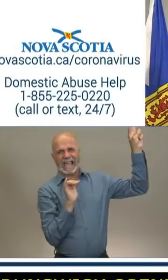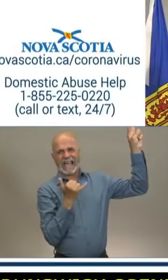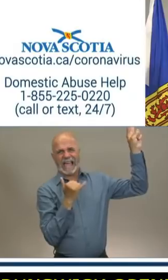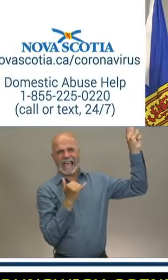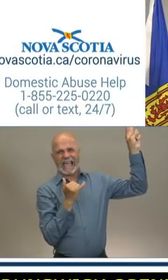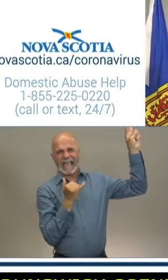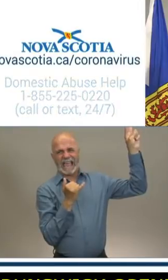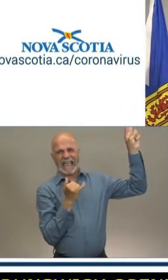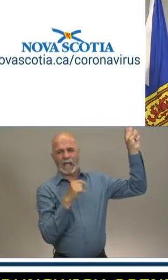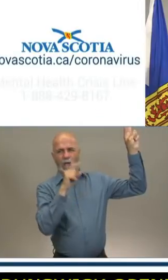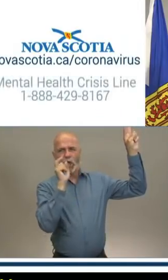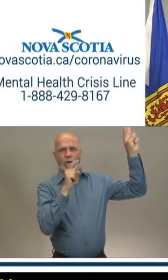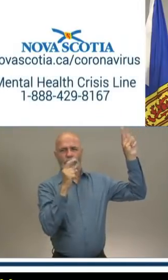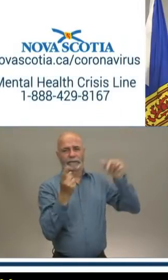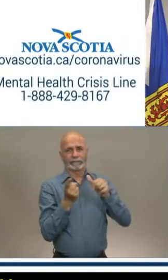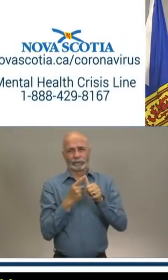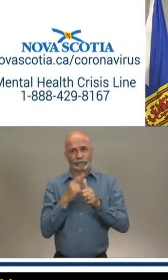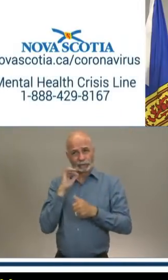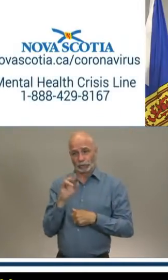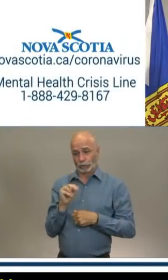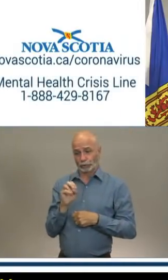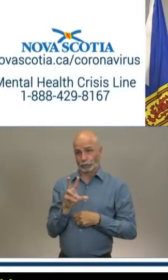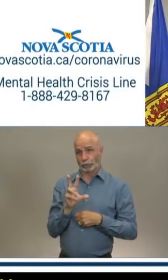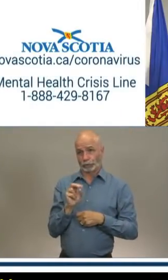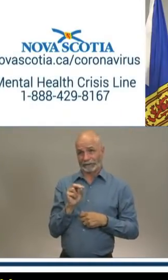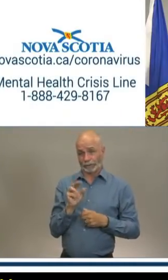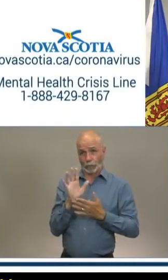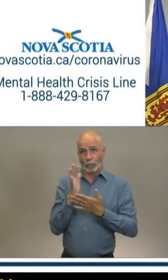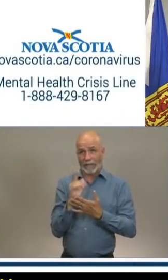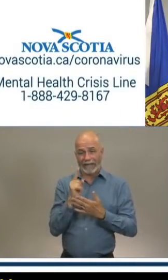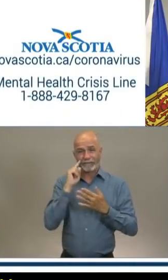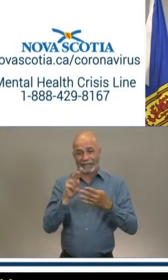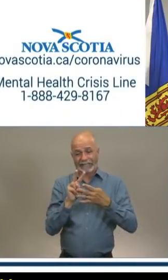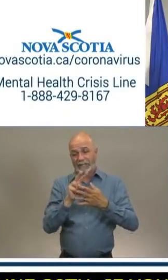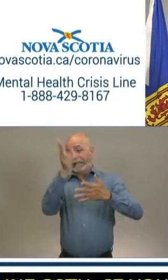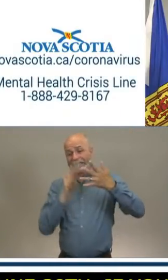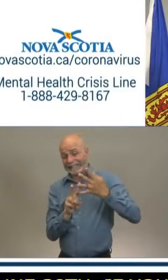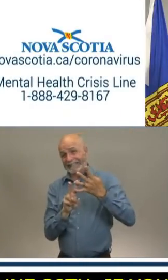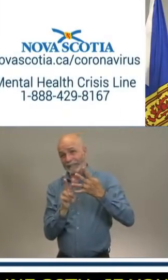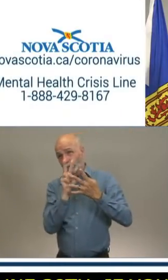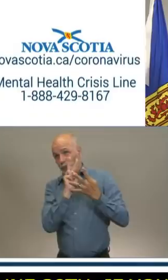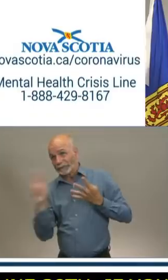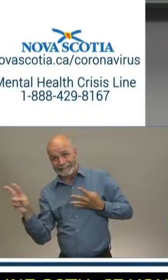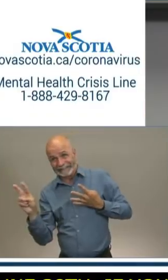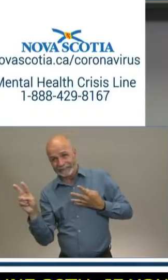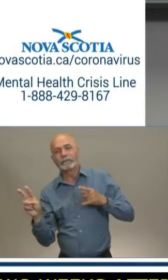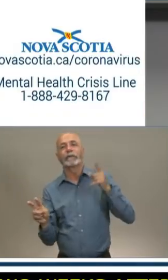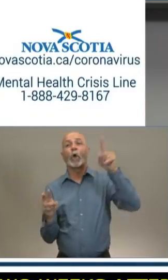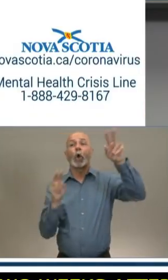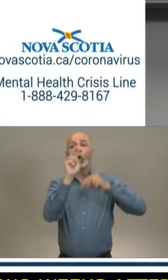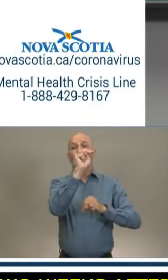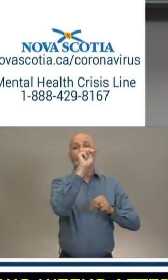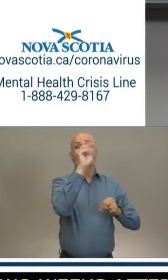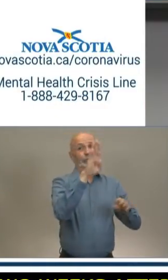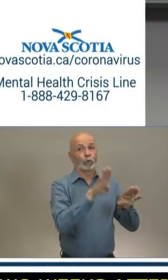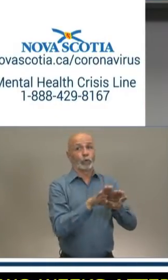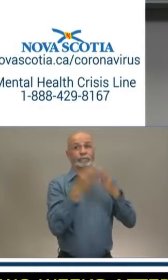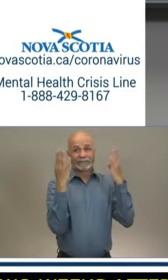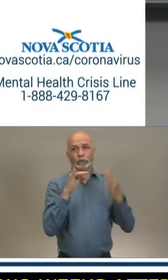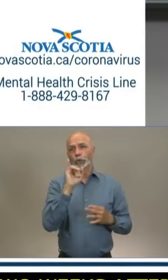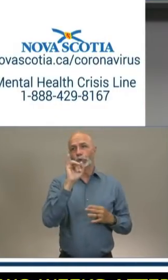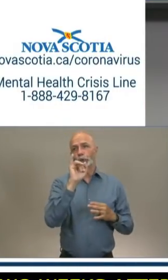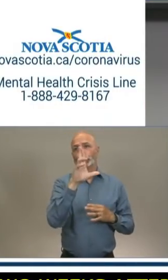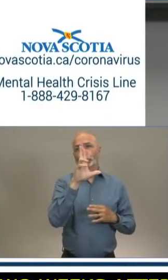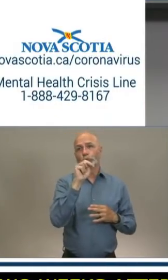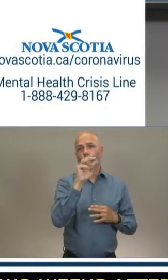date and then to see what happens? No, New Brunswick opened their border on June the 16th.